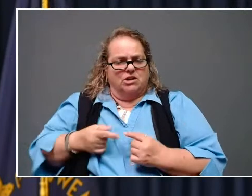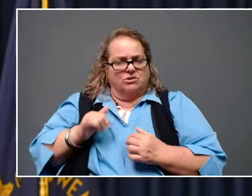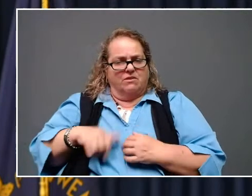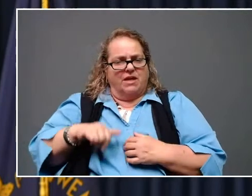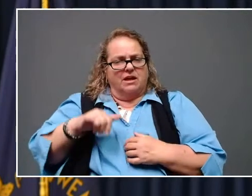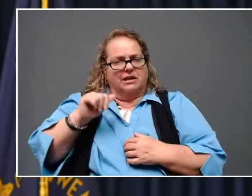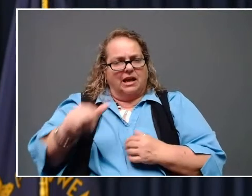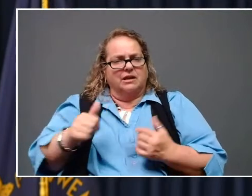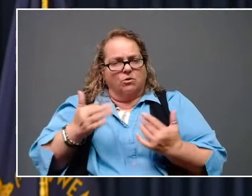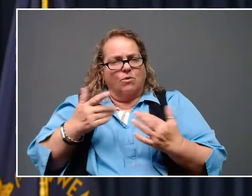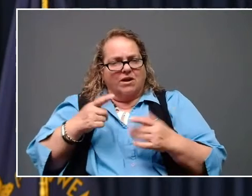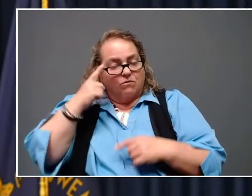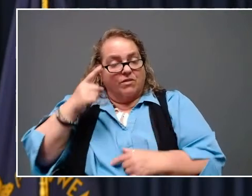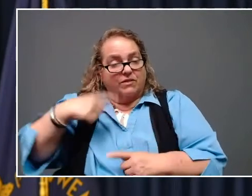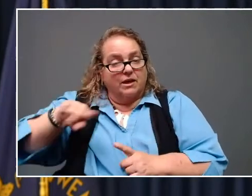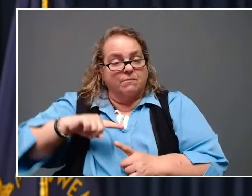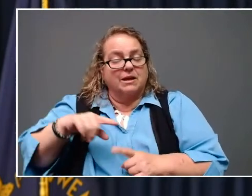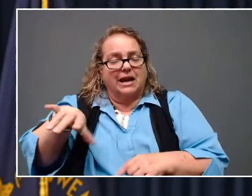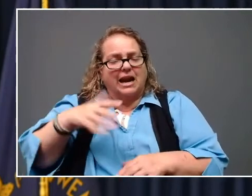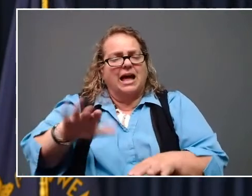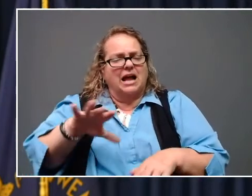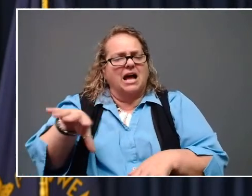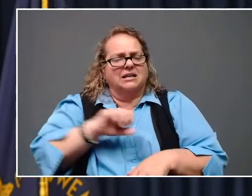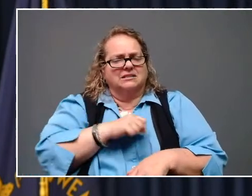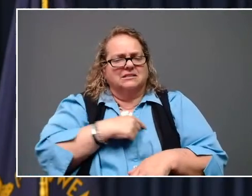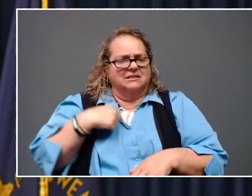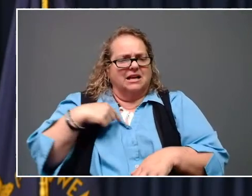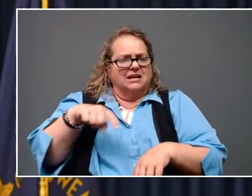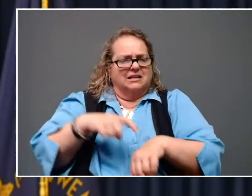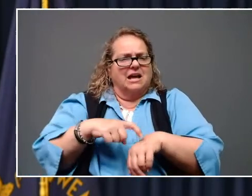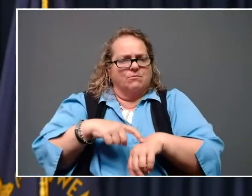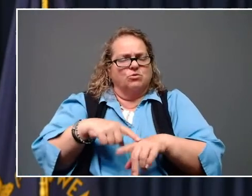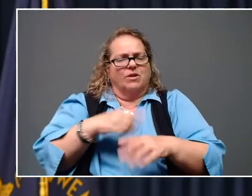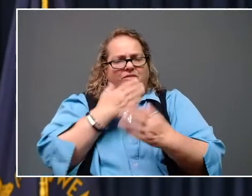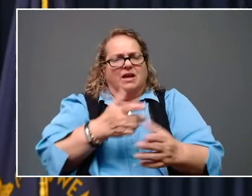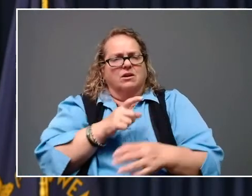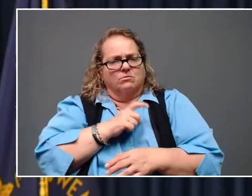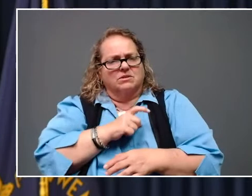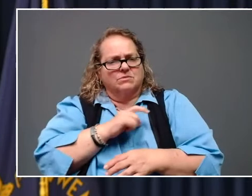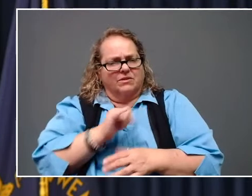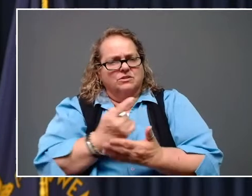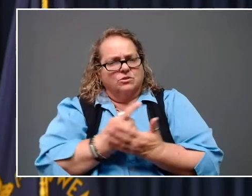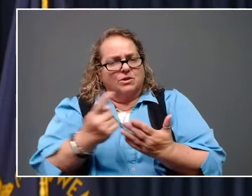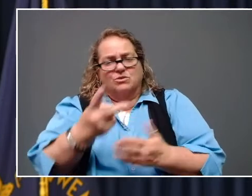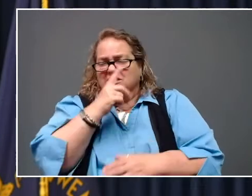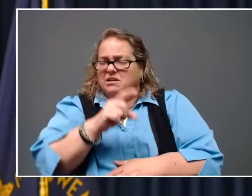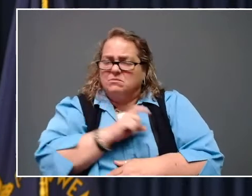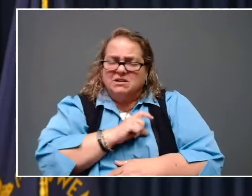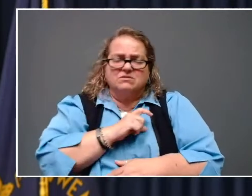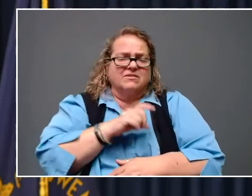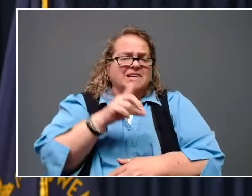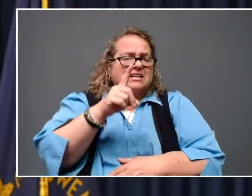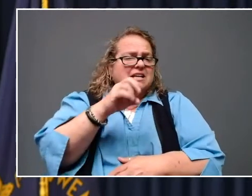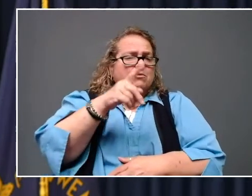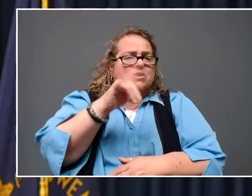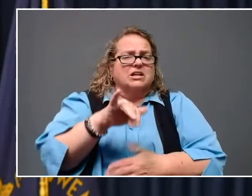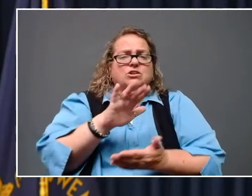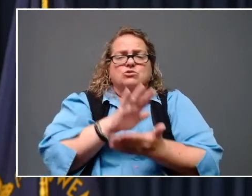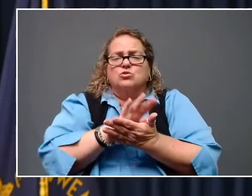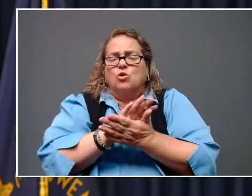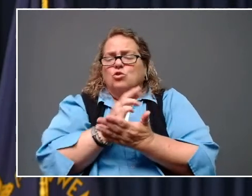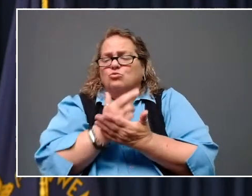time to thank them. If you're out and you see a police officer, a deputy sheriff, a court security officer, school resource officer,